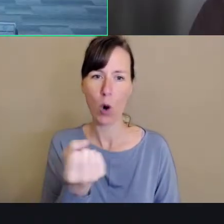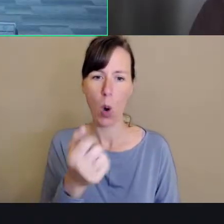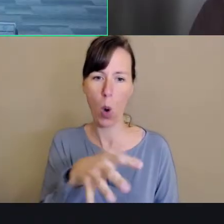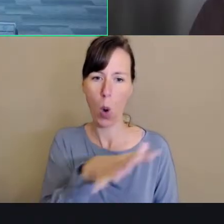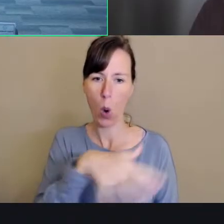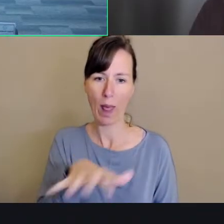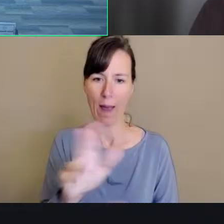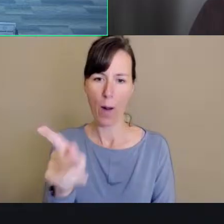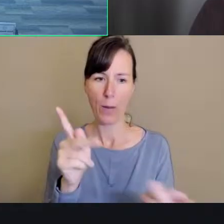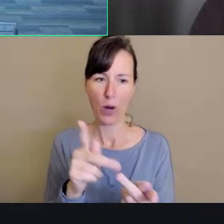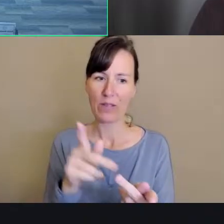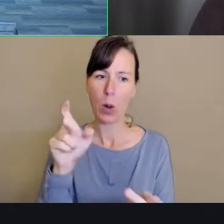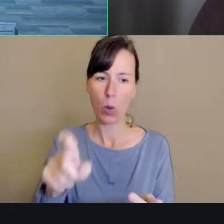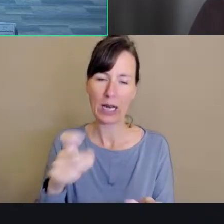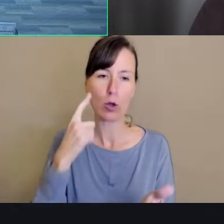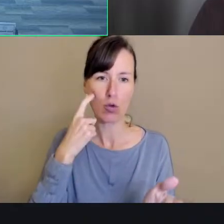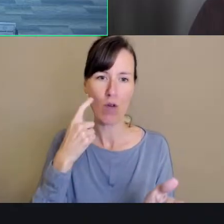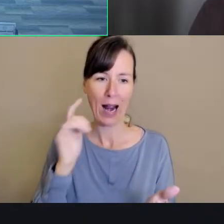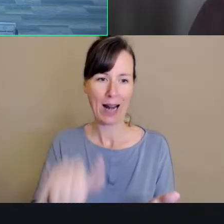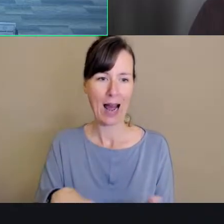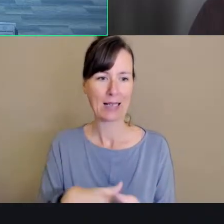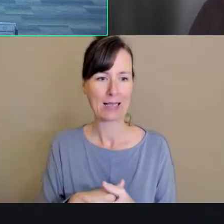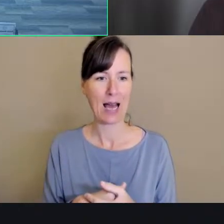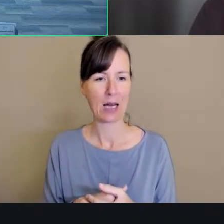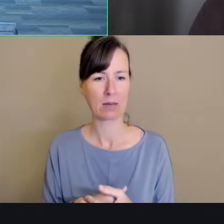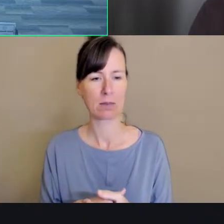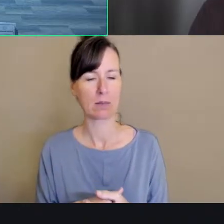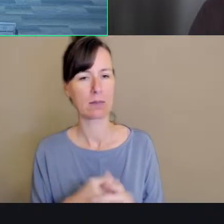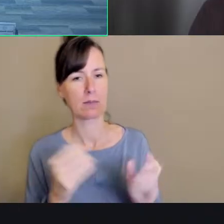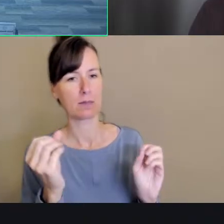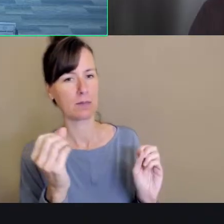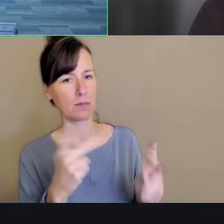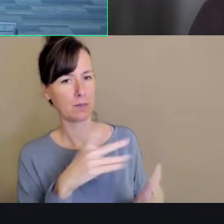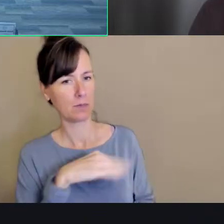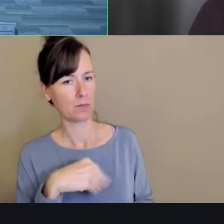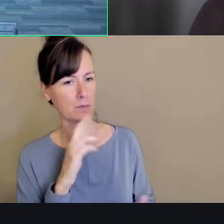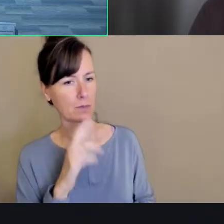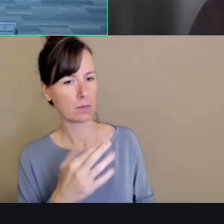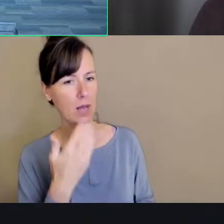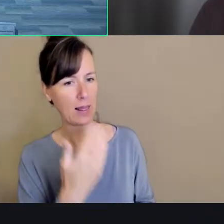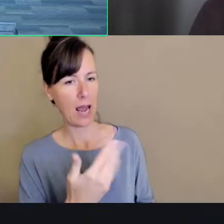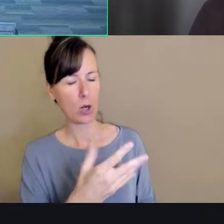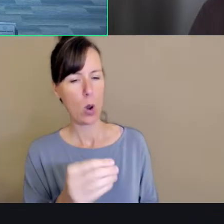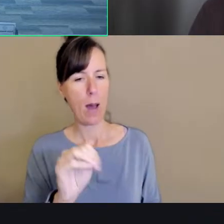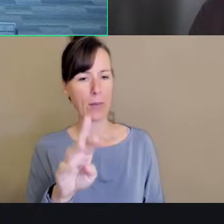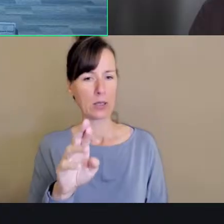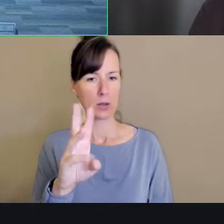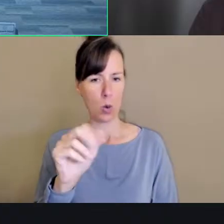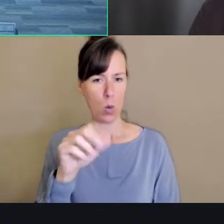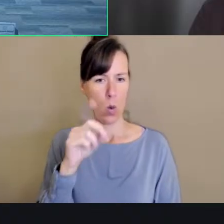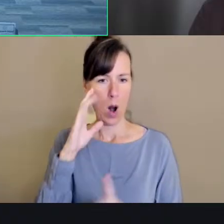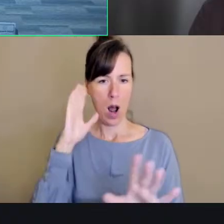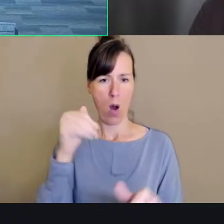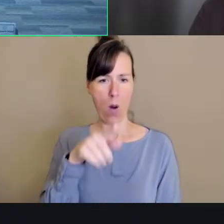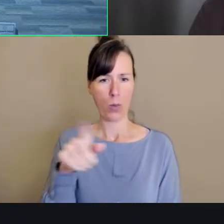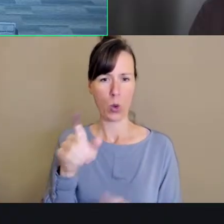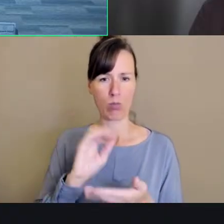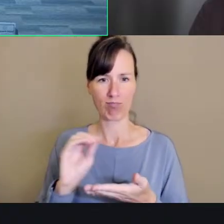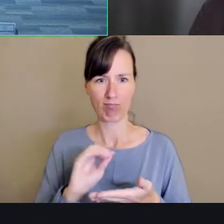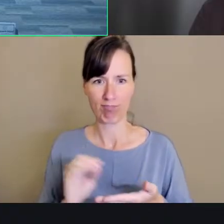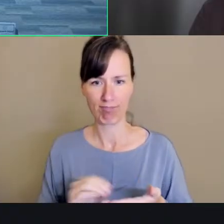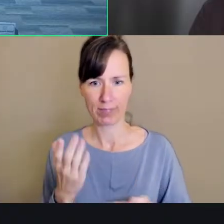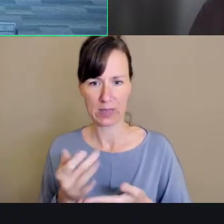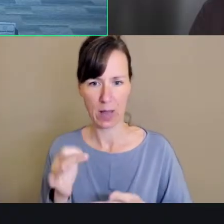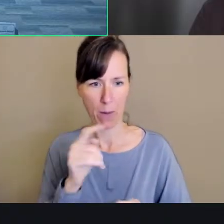those concerns so that you and Mr. Fry can address them in 2 weeks' time, when again